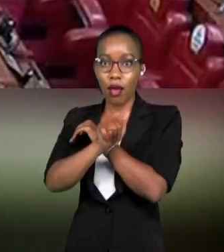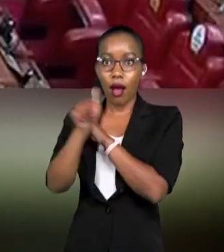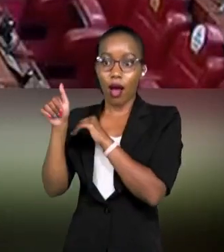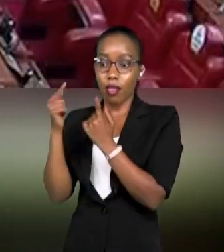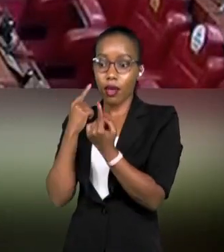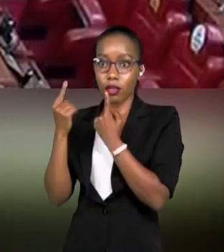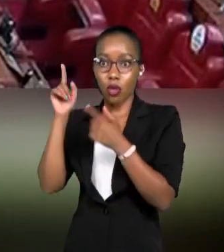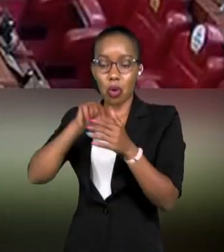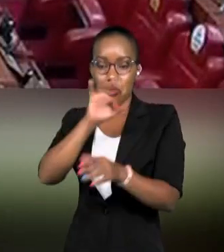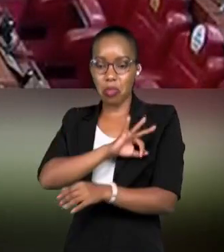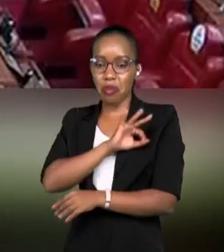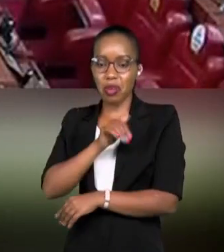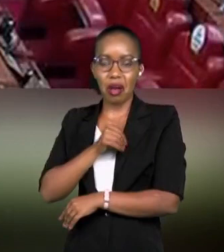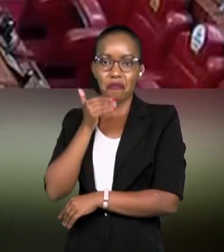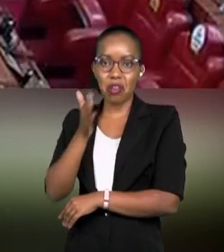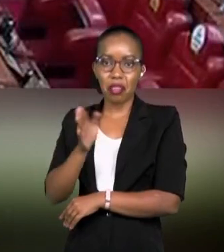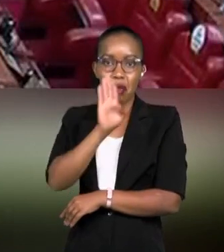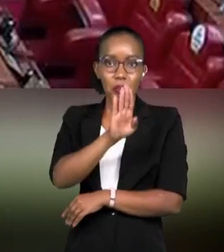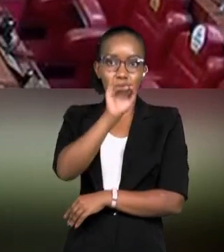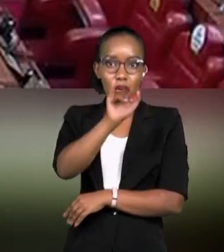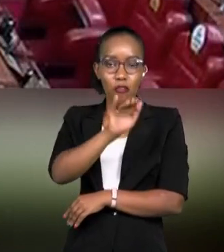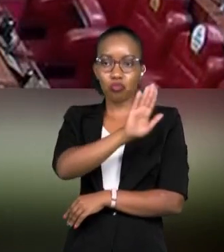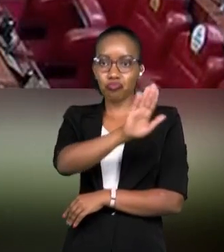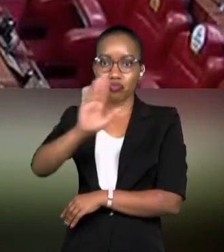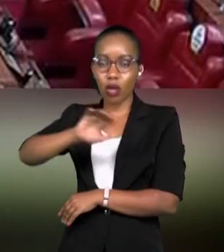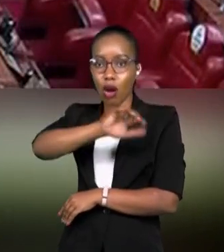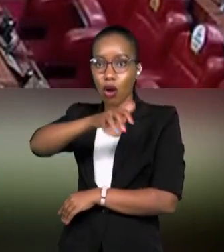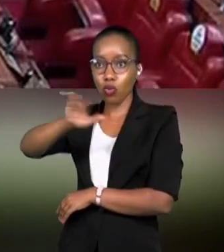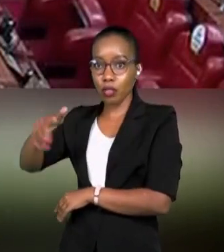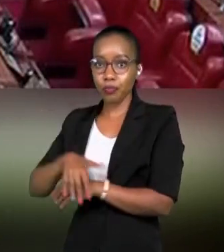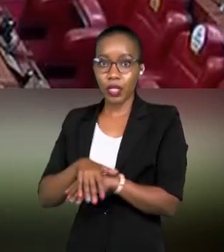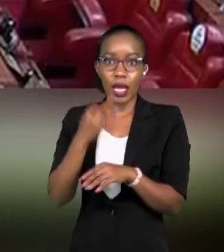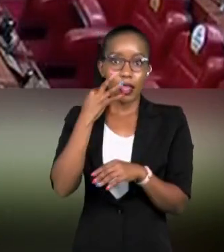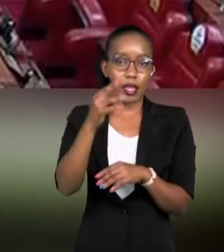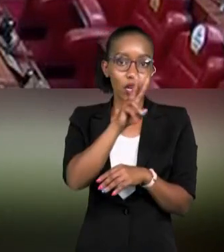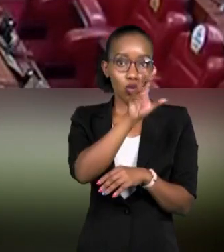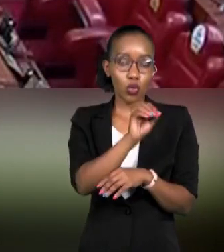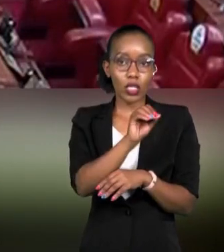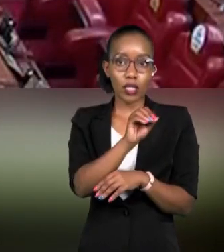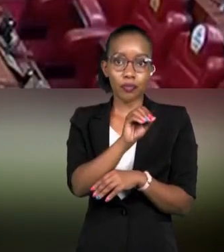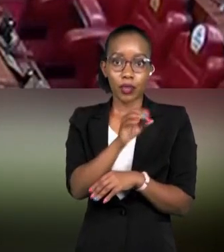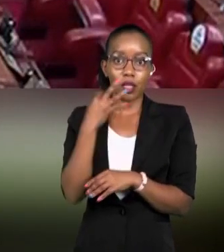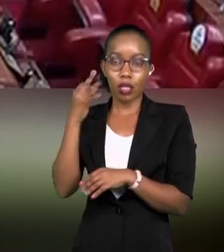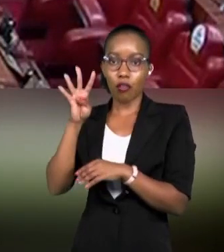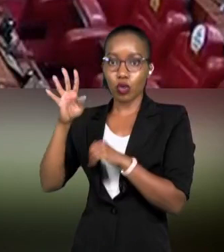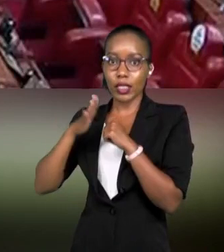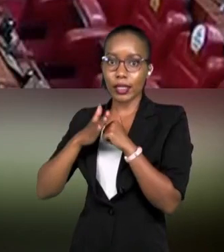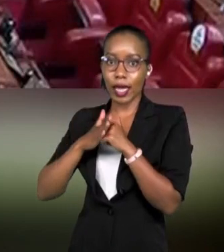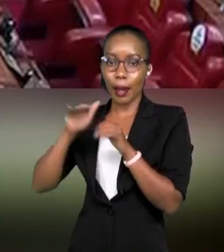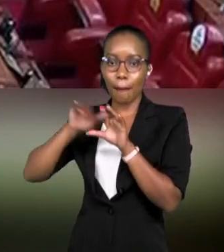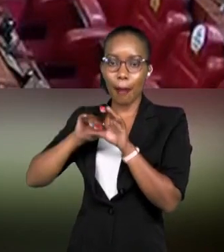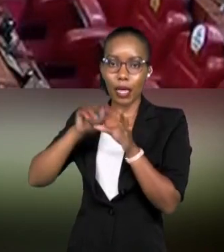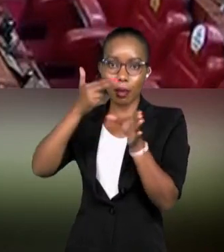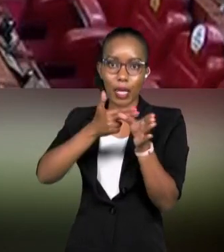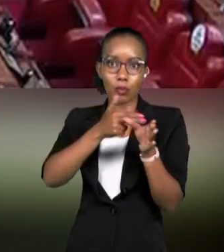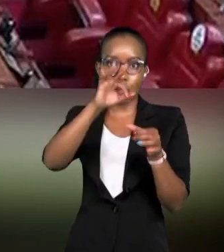there was no benefit in the document for their constituents. At least 320 of the 349 members participated in